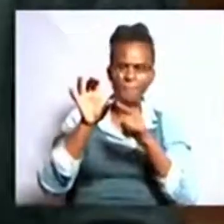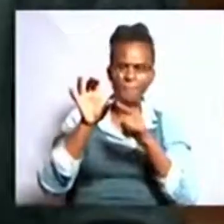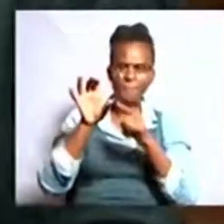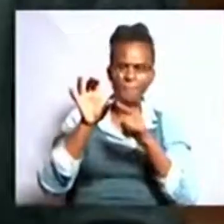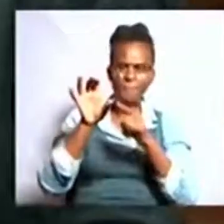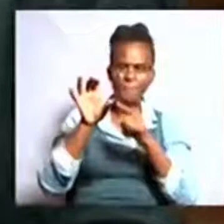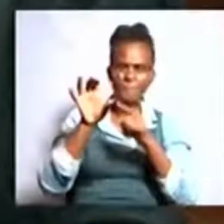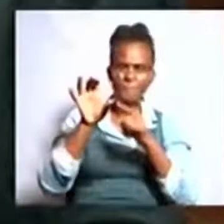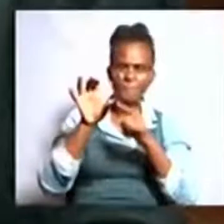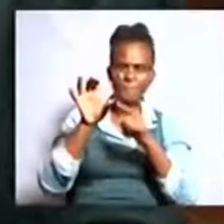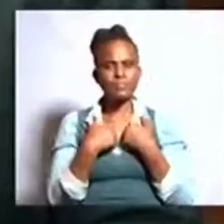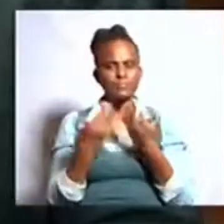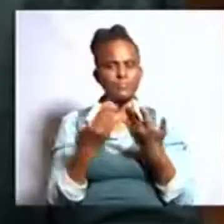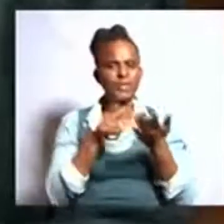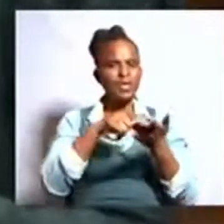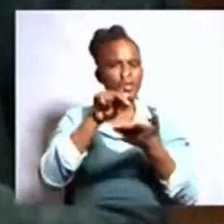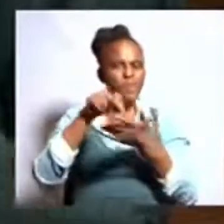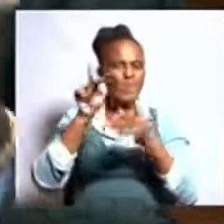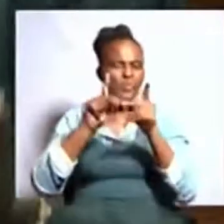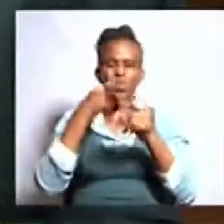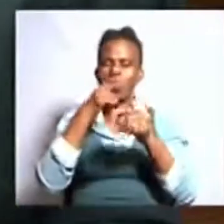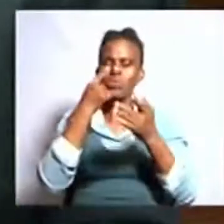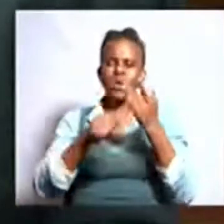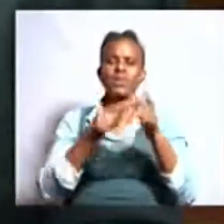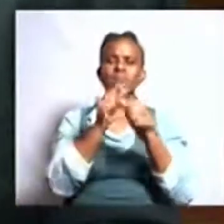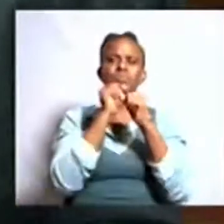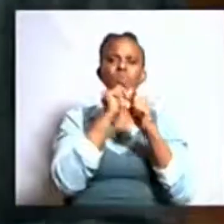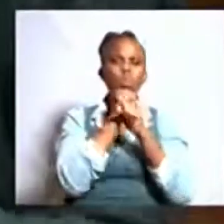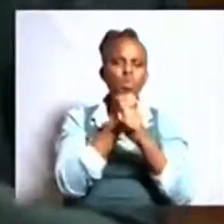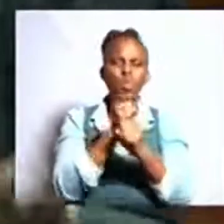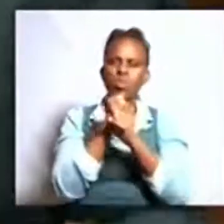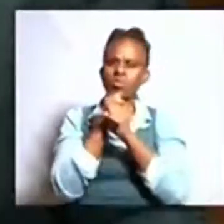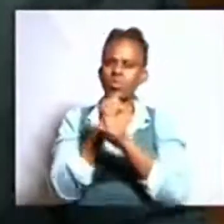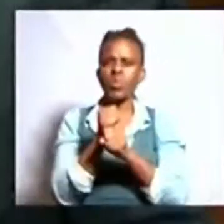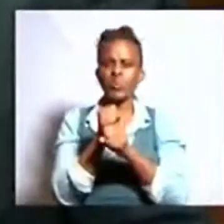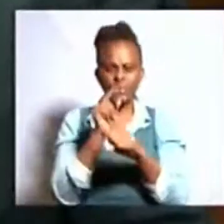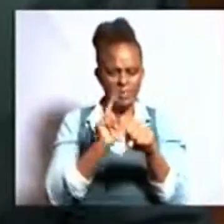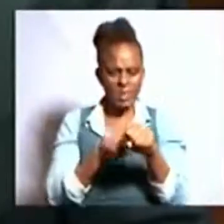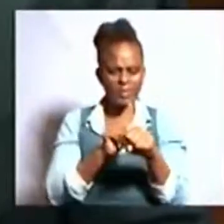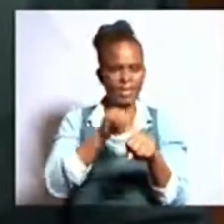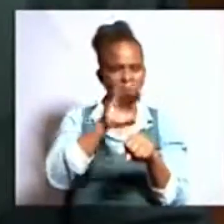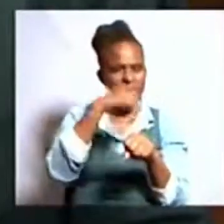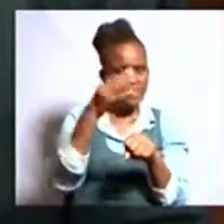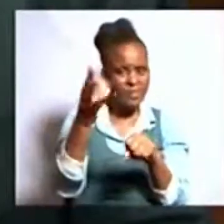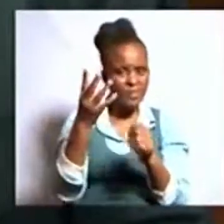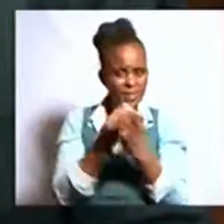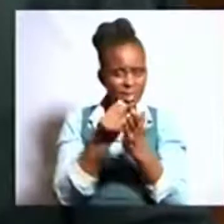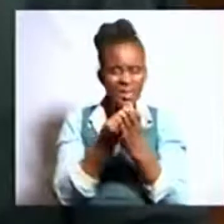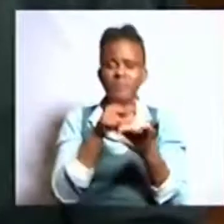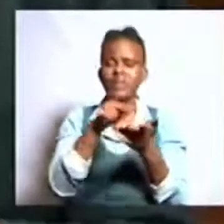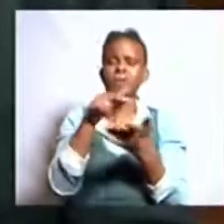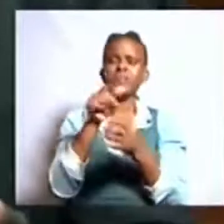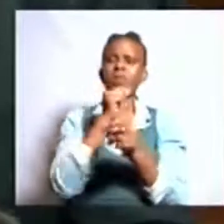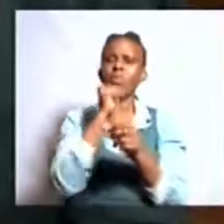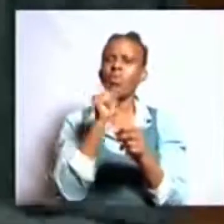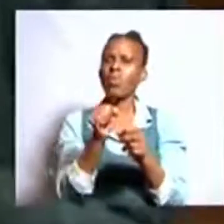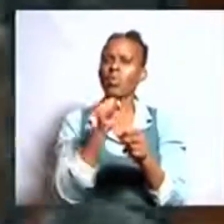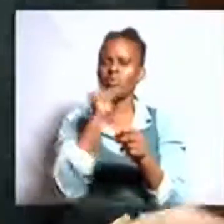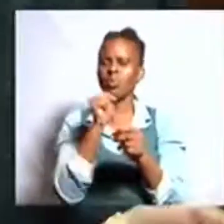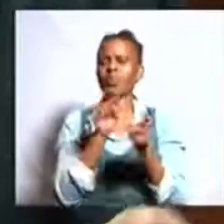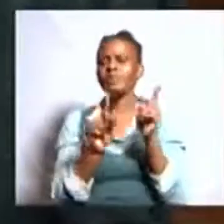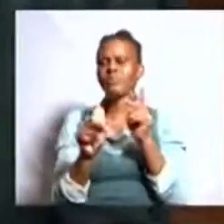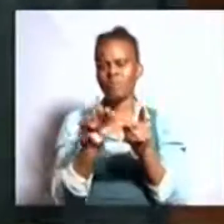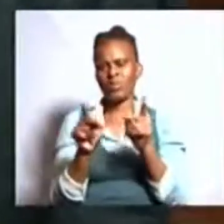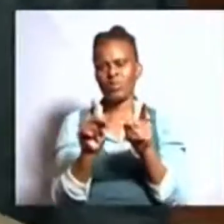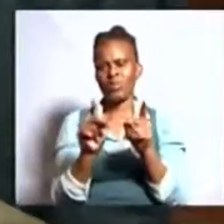have paid people who are overaged at the time of dispersing the amounts of money. It's undisputed. You gave